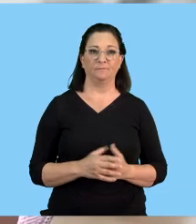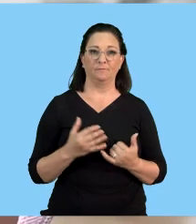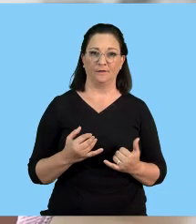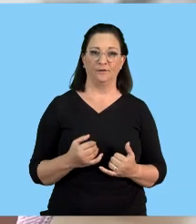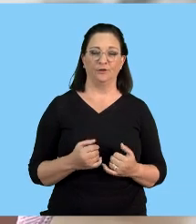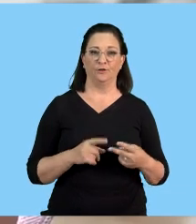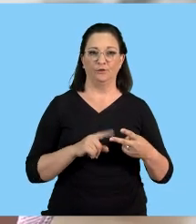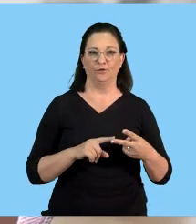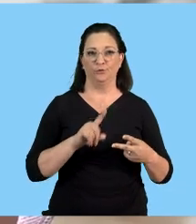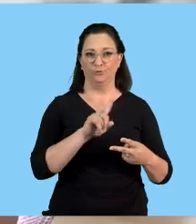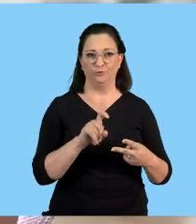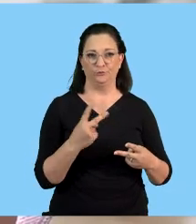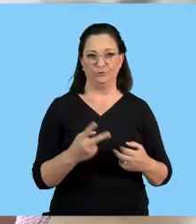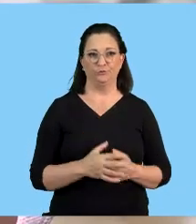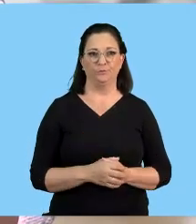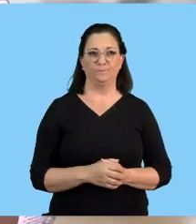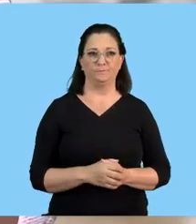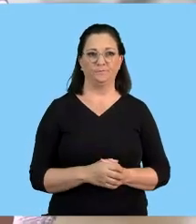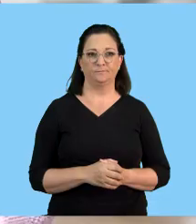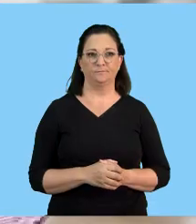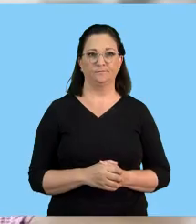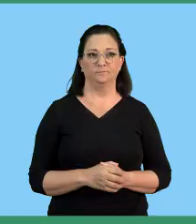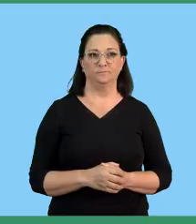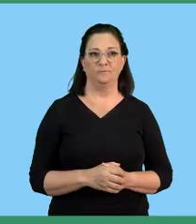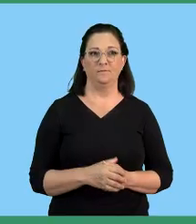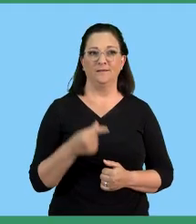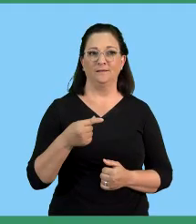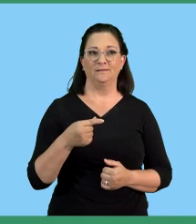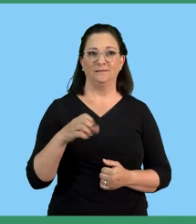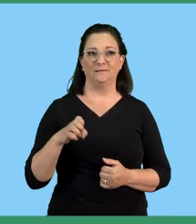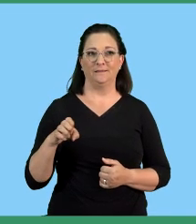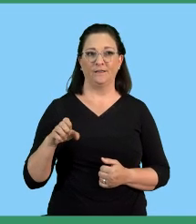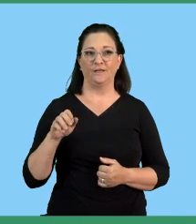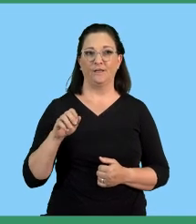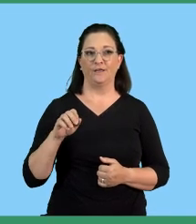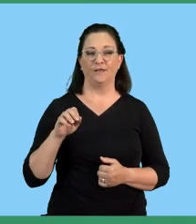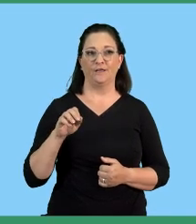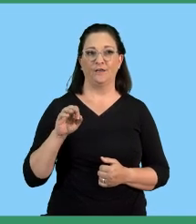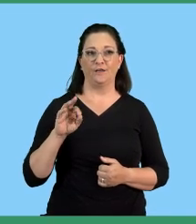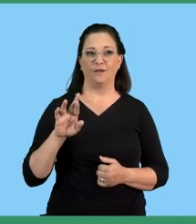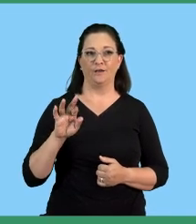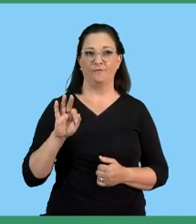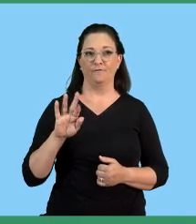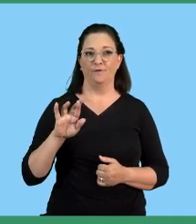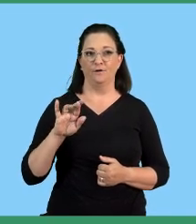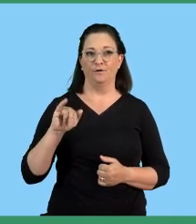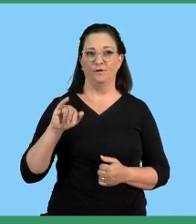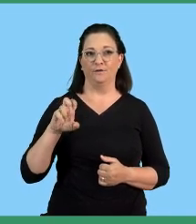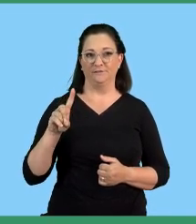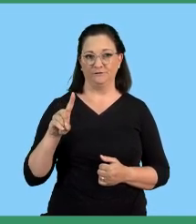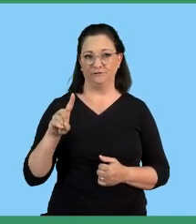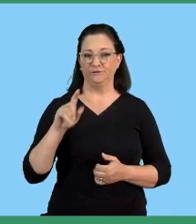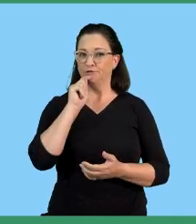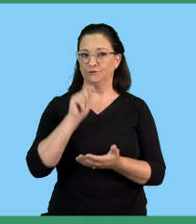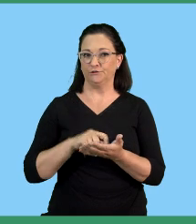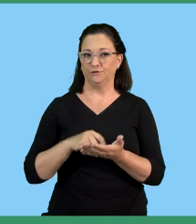to the second question. Right, the second question says, read the scenario below and answer the questions that follow. We've got